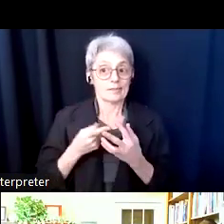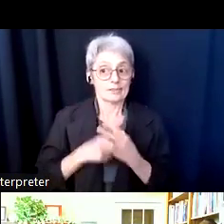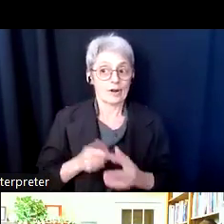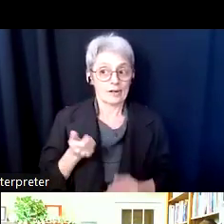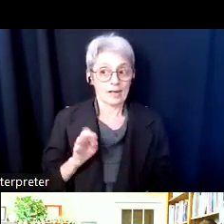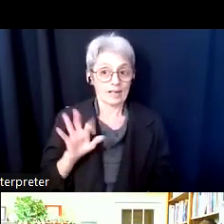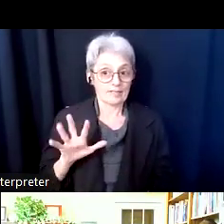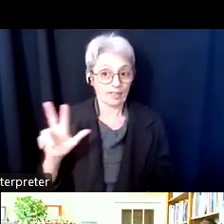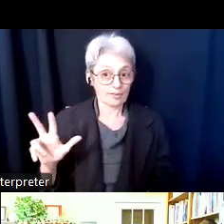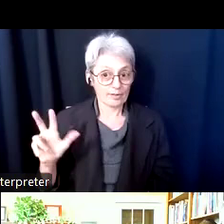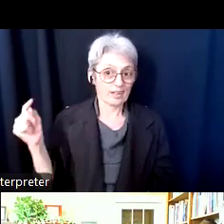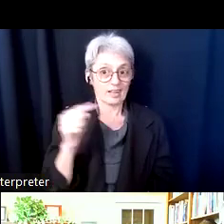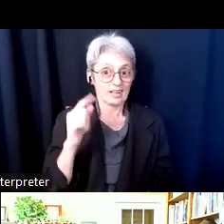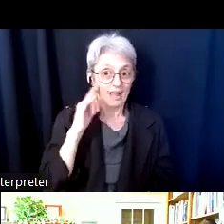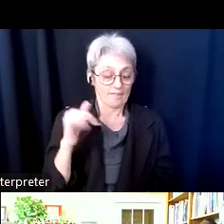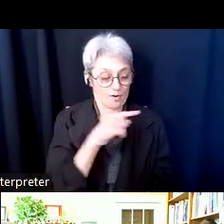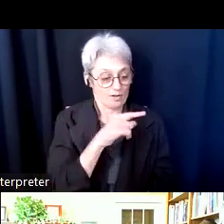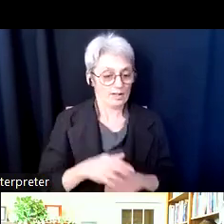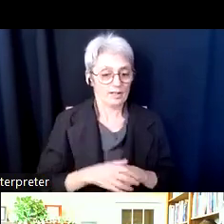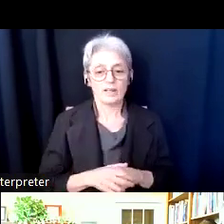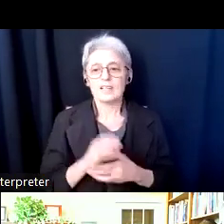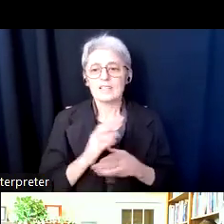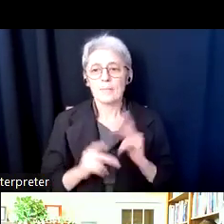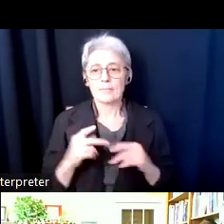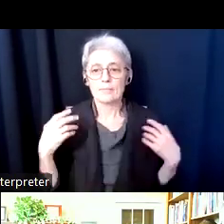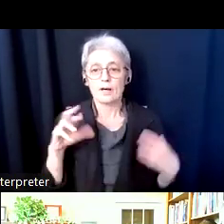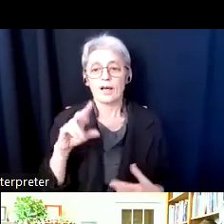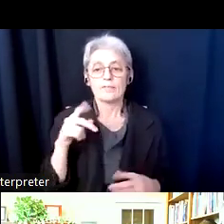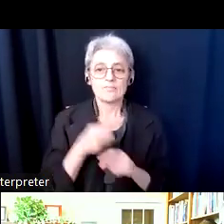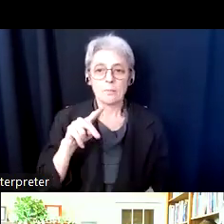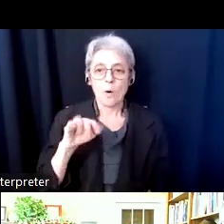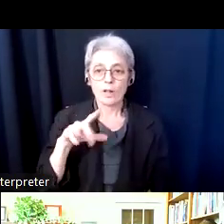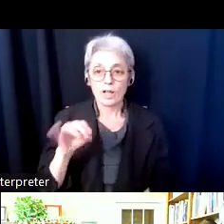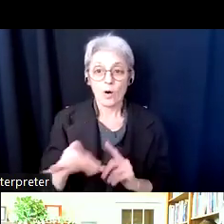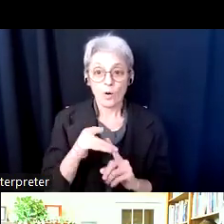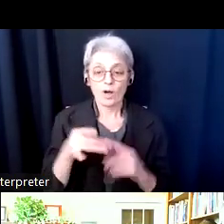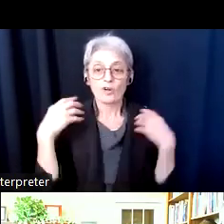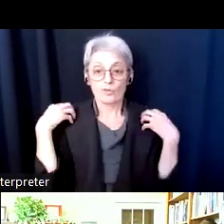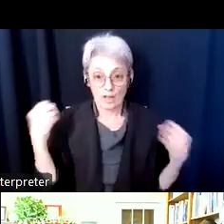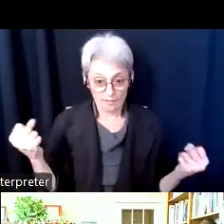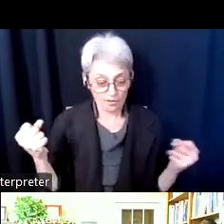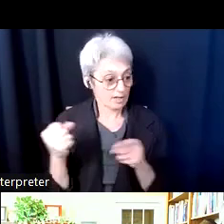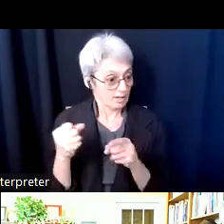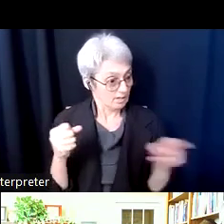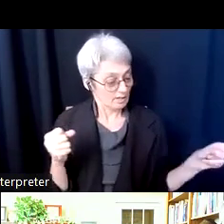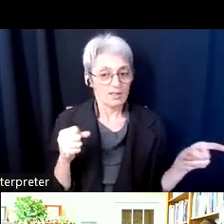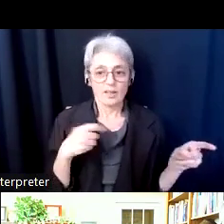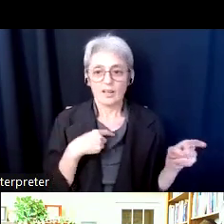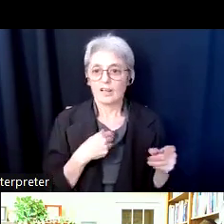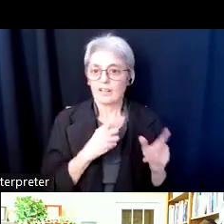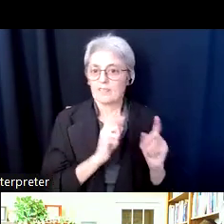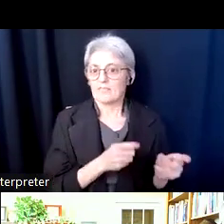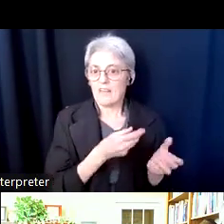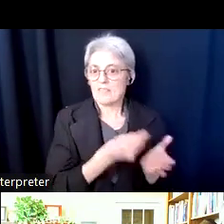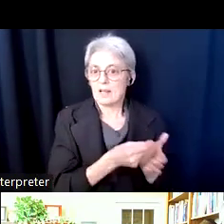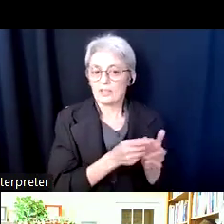where people who were recovering from polio were given the ability to purchase their own personal care attendants. That program